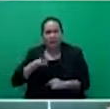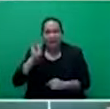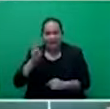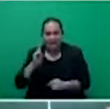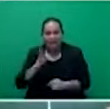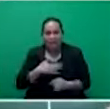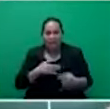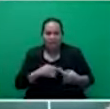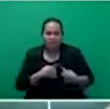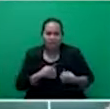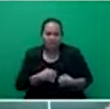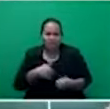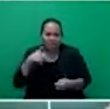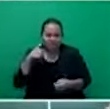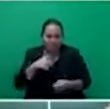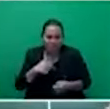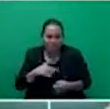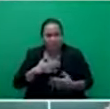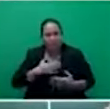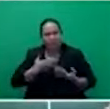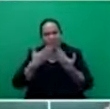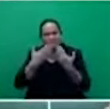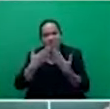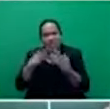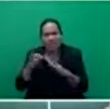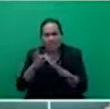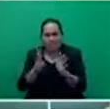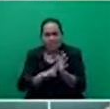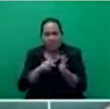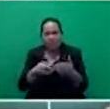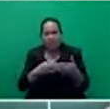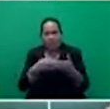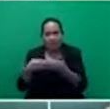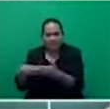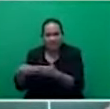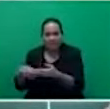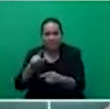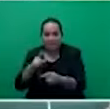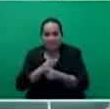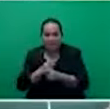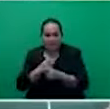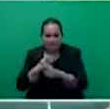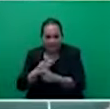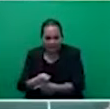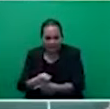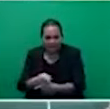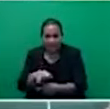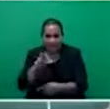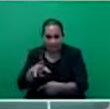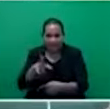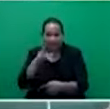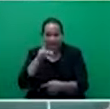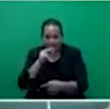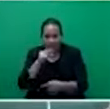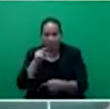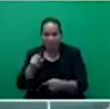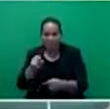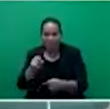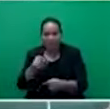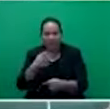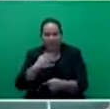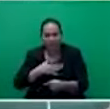bottom of my heart, Mr. Speaker, sir, thank the Honourable Prime Minister for his leadership, for his guidance, his ability, Mr. Speaker, sir, and I